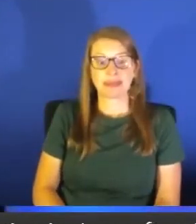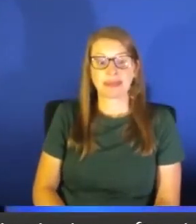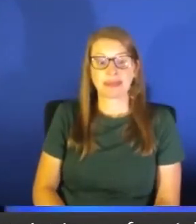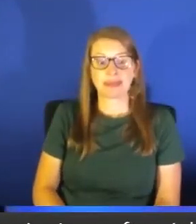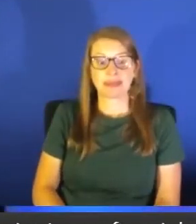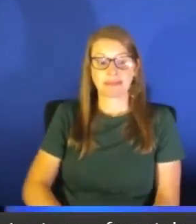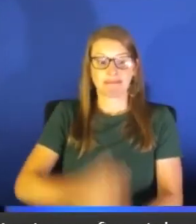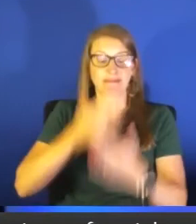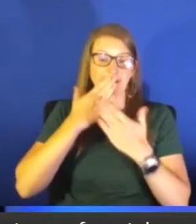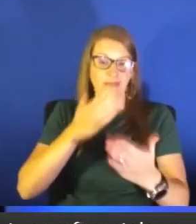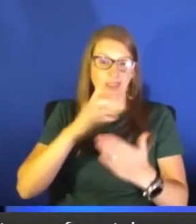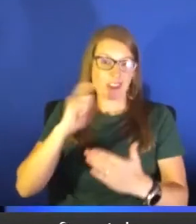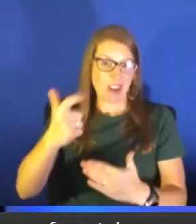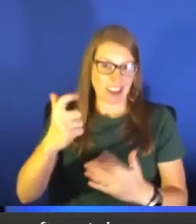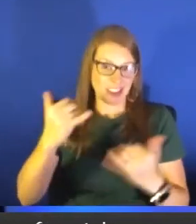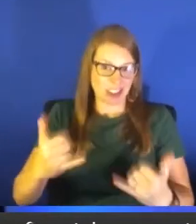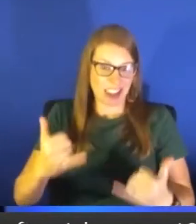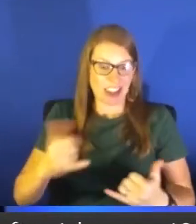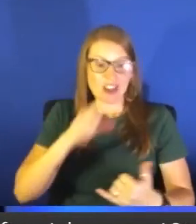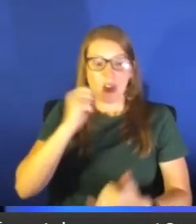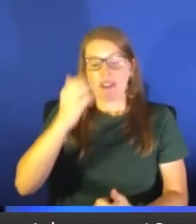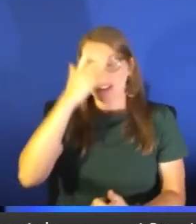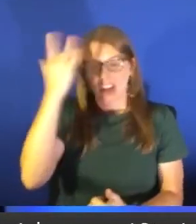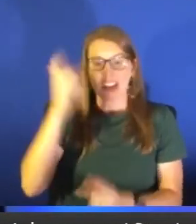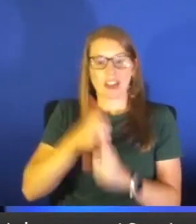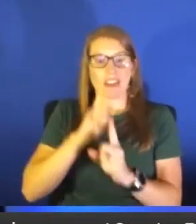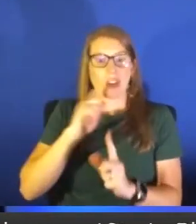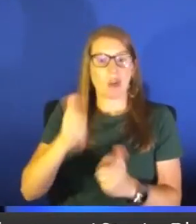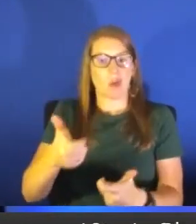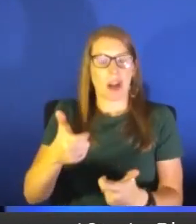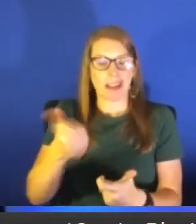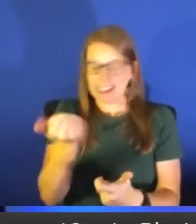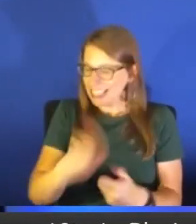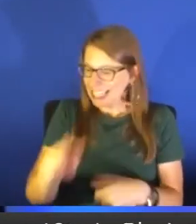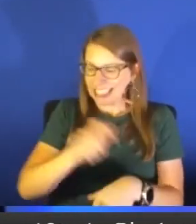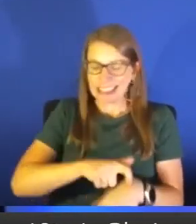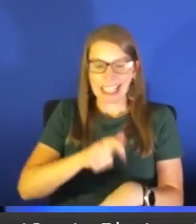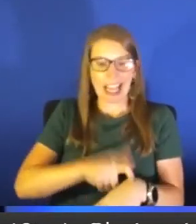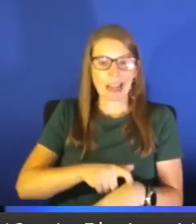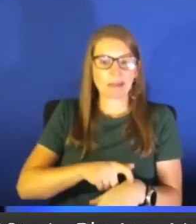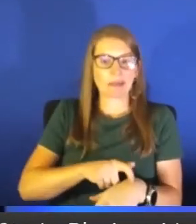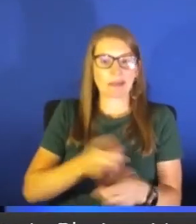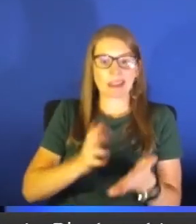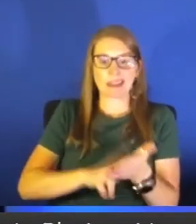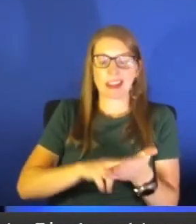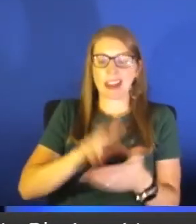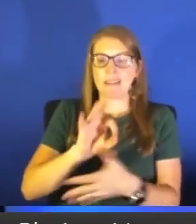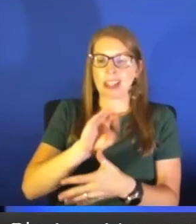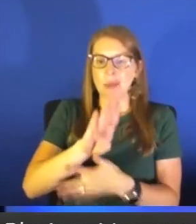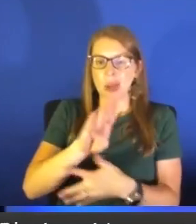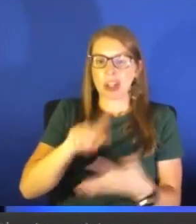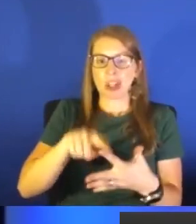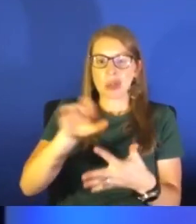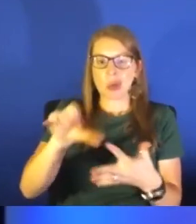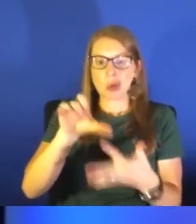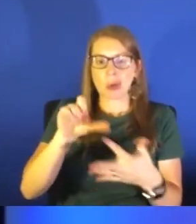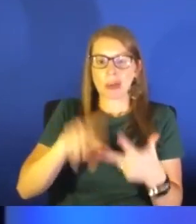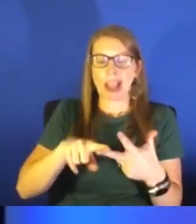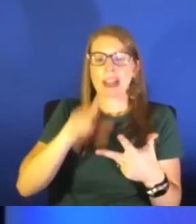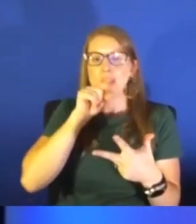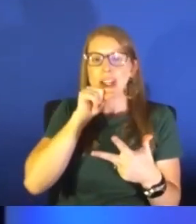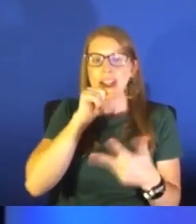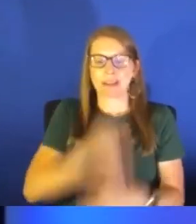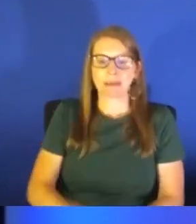Thanks for being with us today. Don't forget, you can catch our morning updates anytime by logging on to Facebook, YouTube, and Twitter.